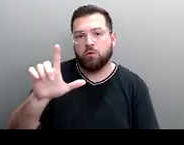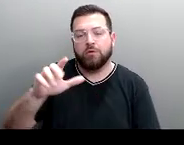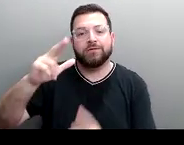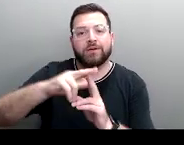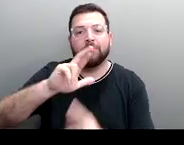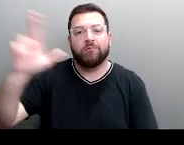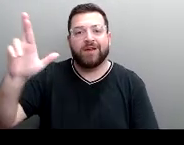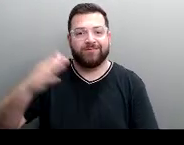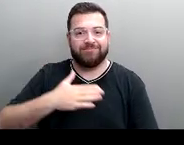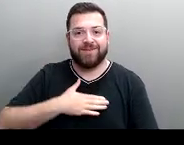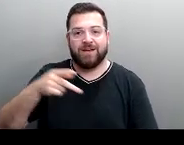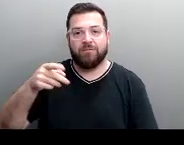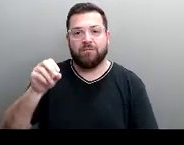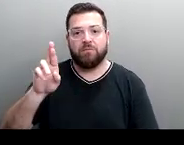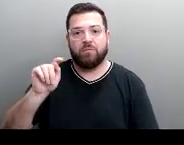corner.